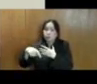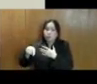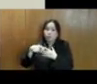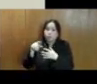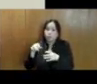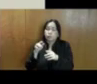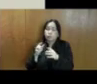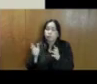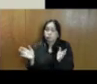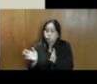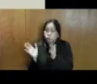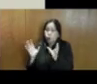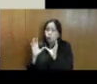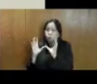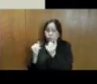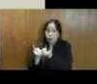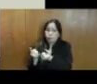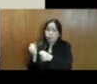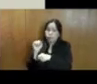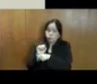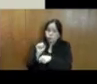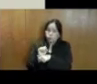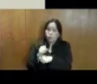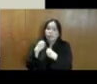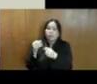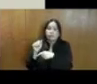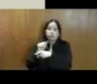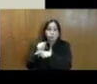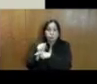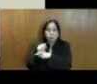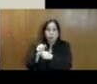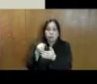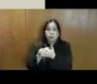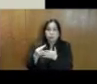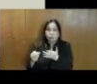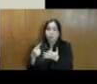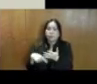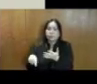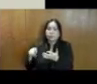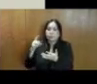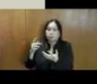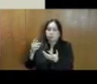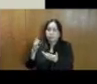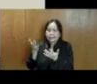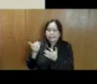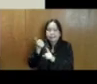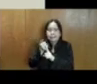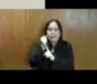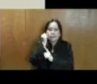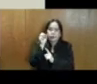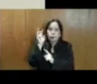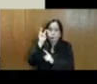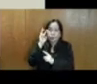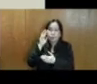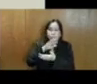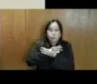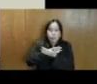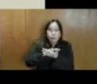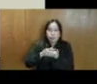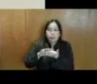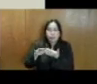industrial workers can get the training and resources to build the clean energy economy, right? So that's what we really need.